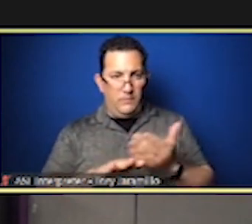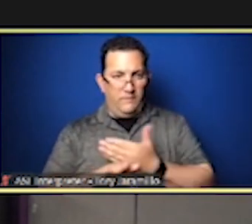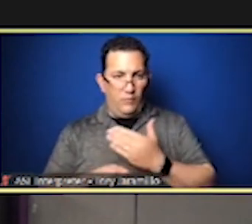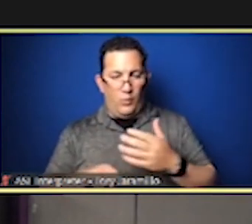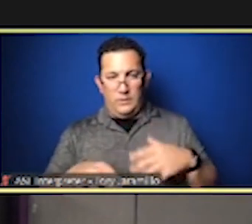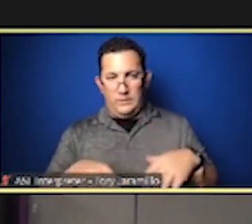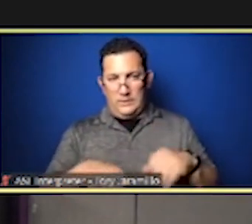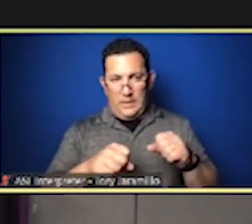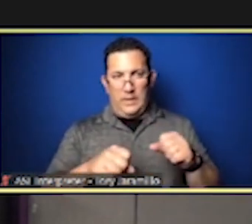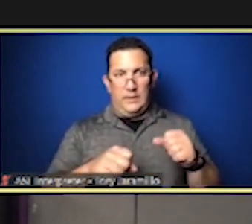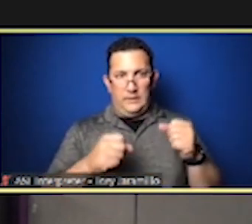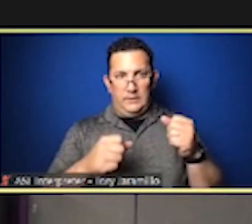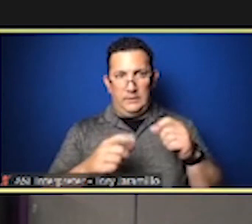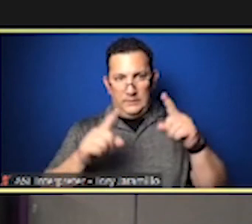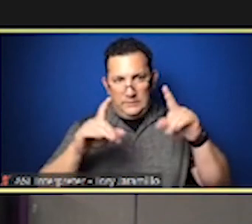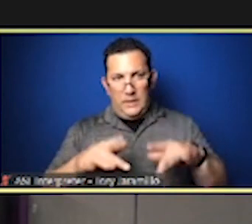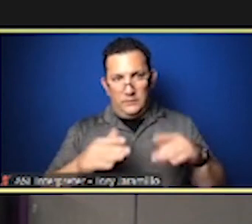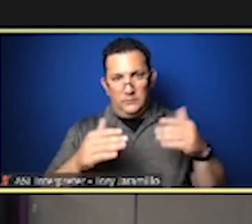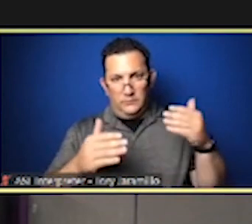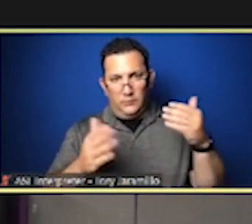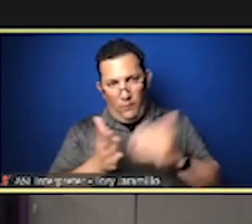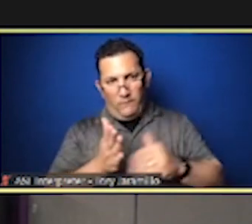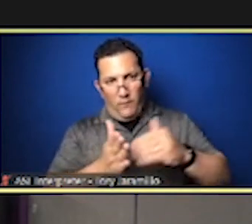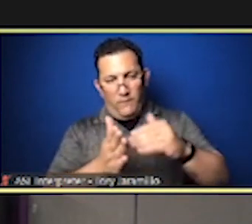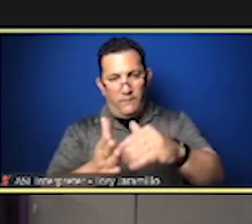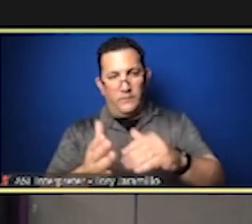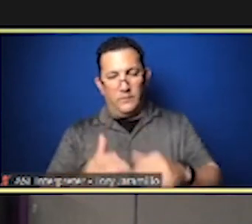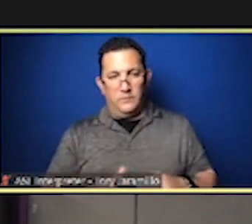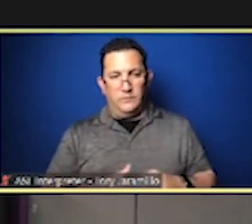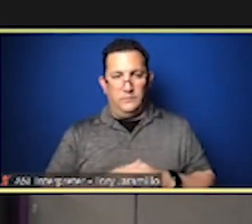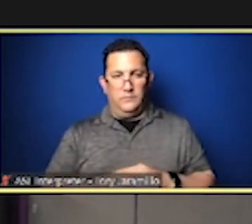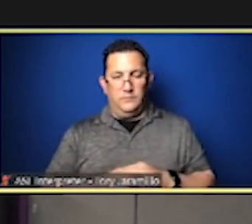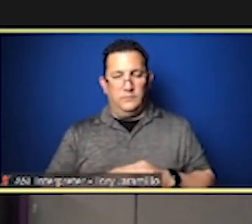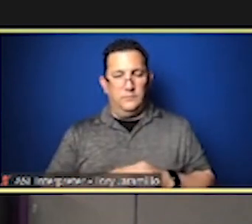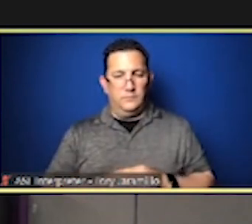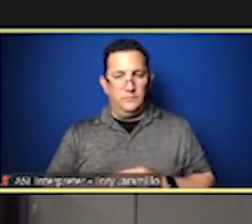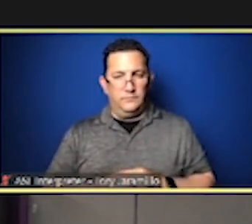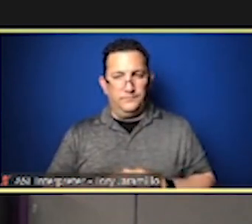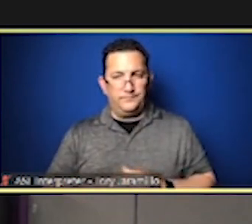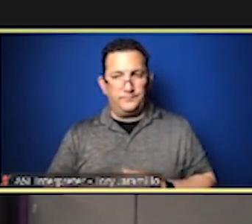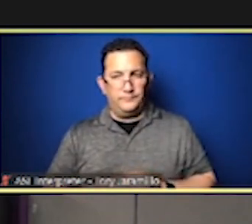take multiple tests or retakes.